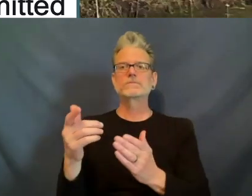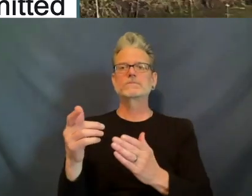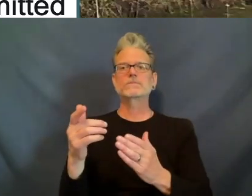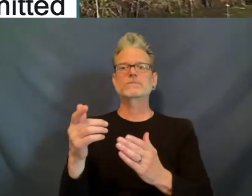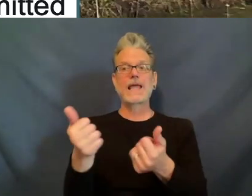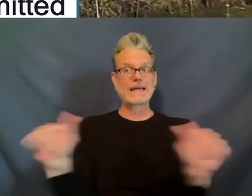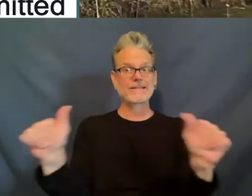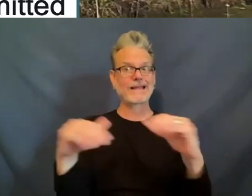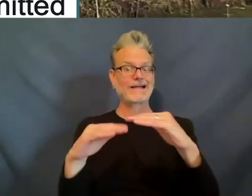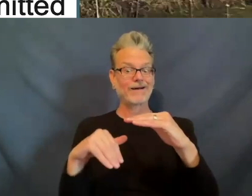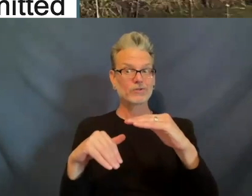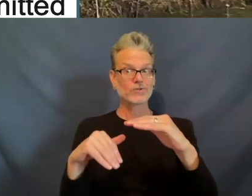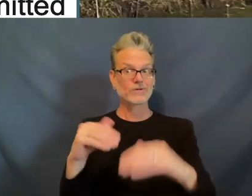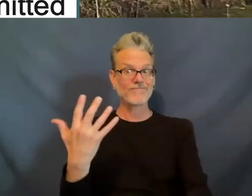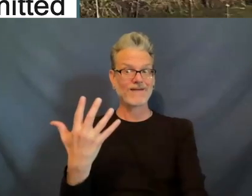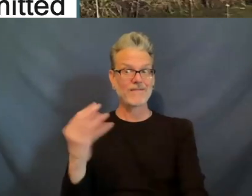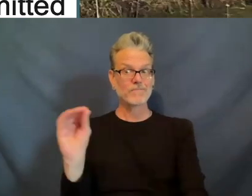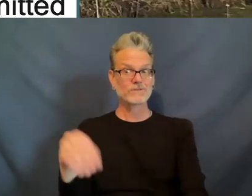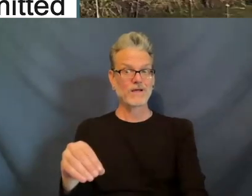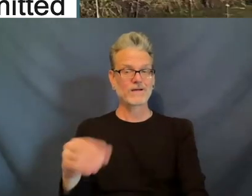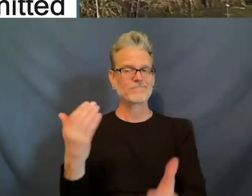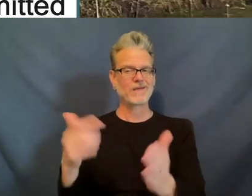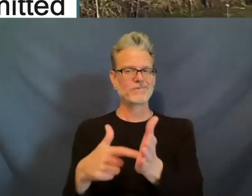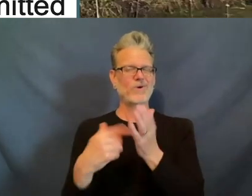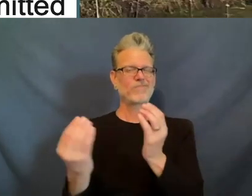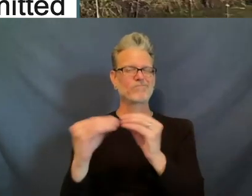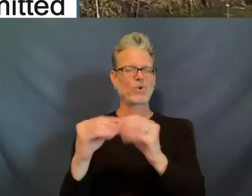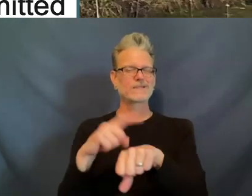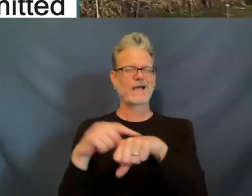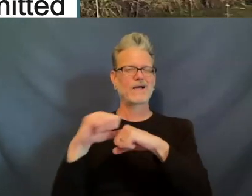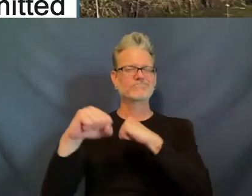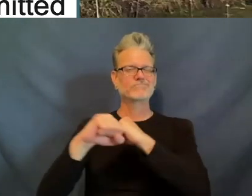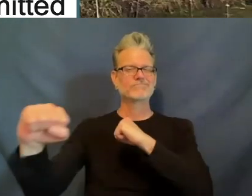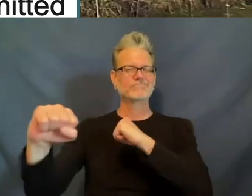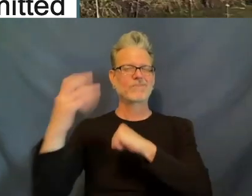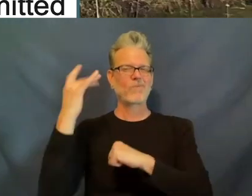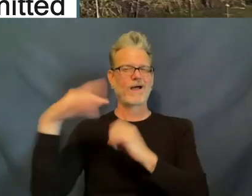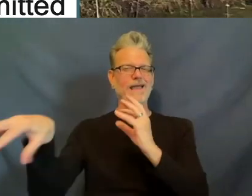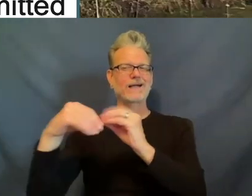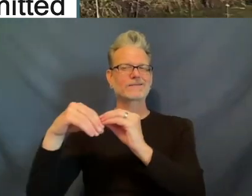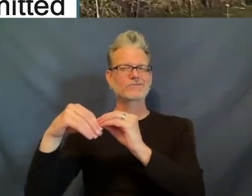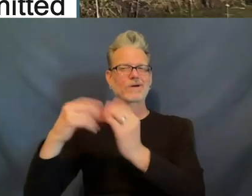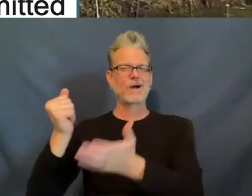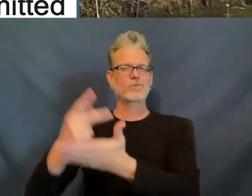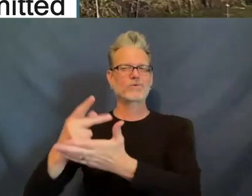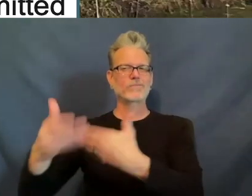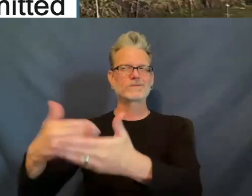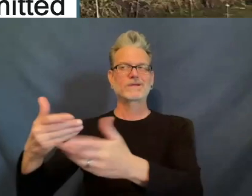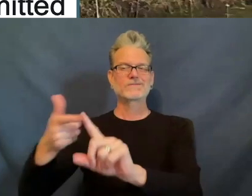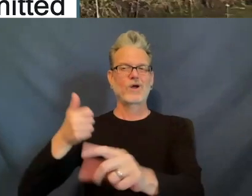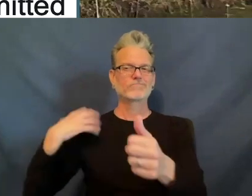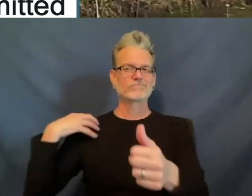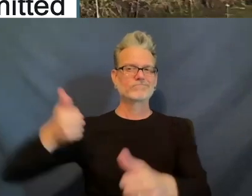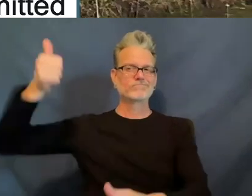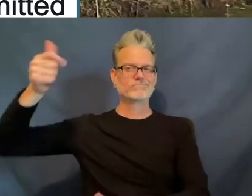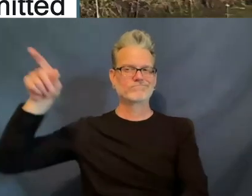under 5% may take a little bit more time, just as it does take an extra approval process from the chief. So there's some differentiations depending on